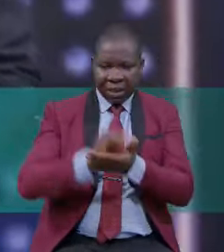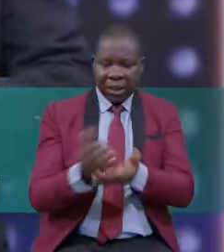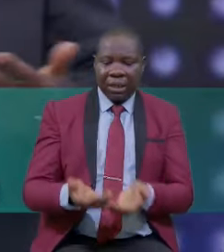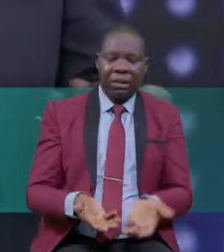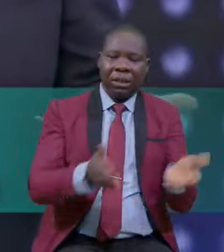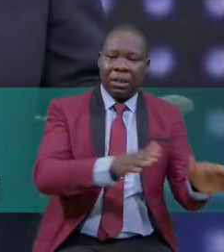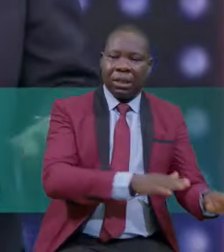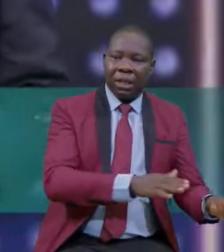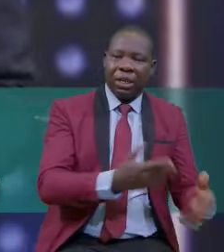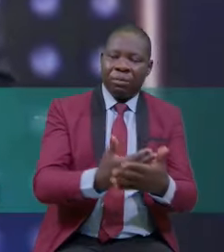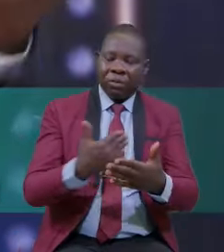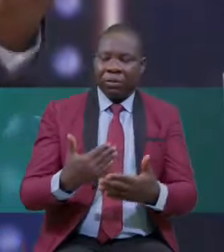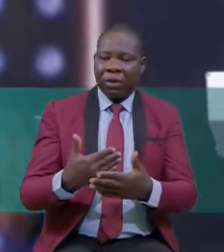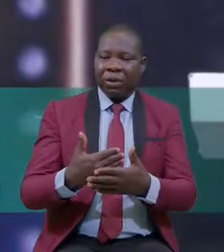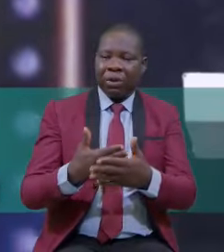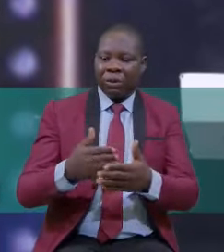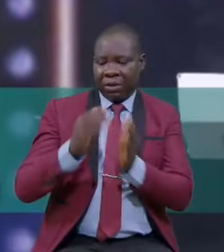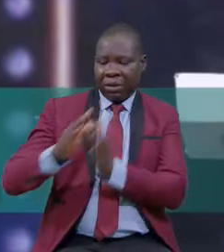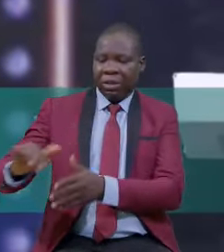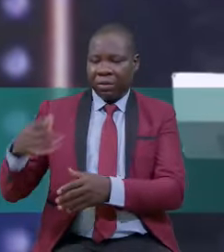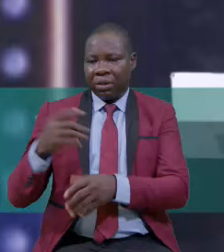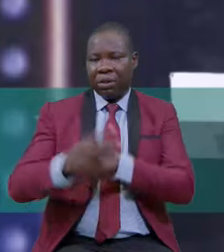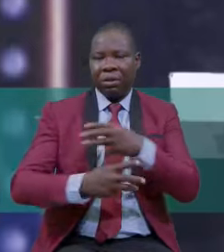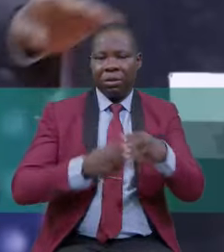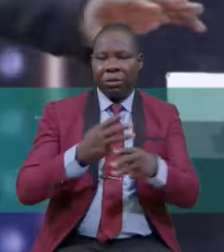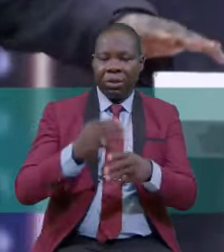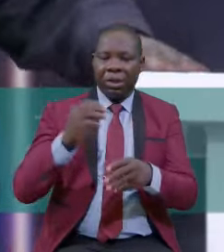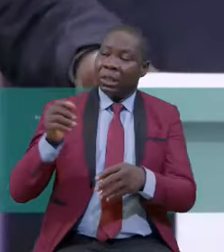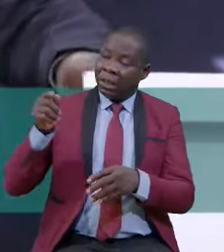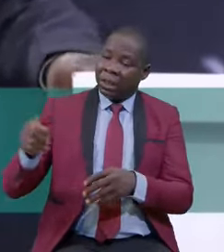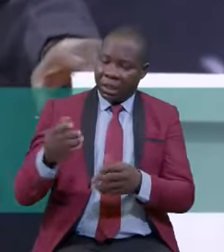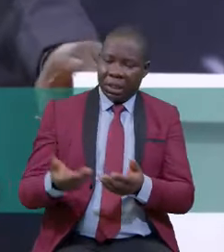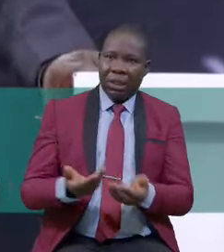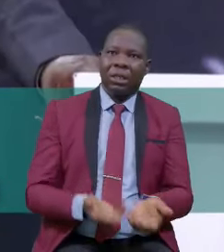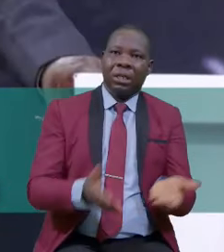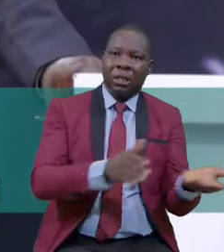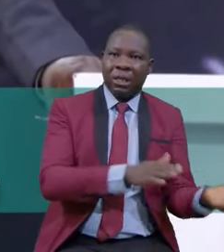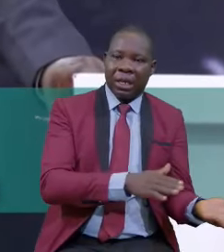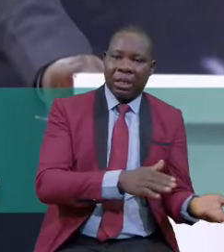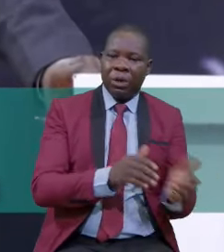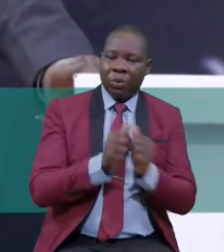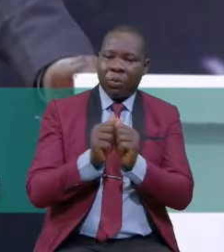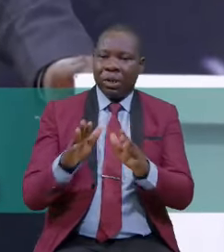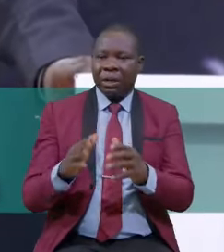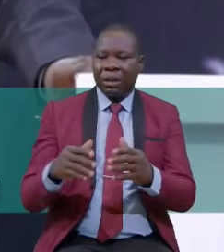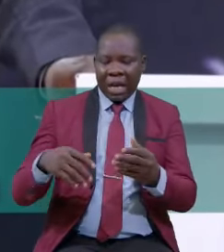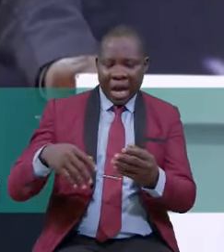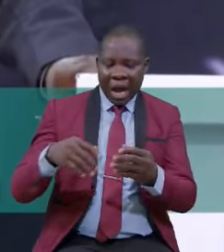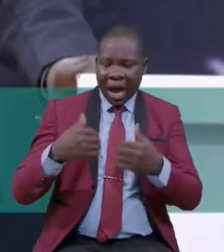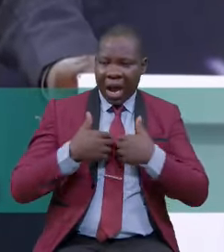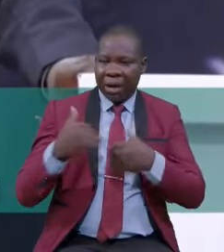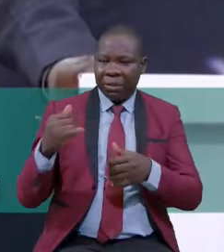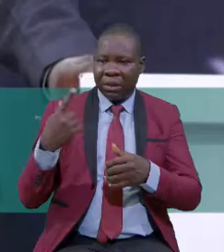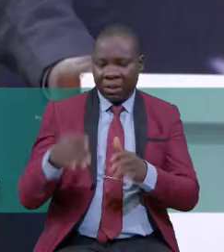not have any basic instruction. He had instruction to make money. He had instruction to